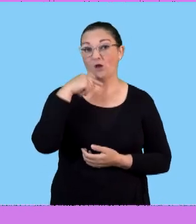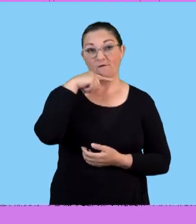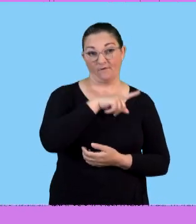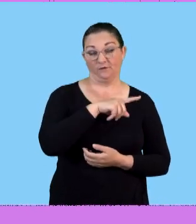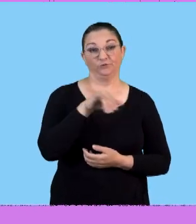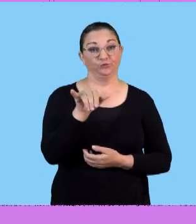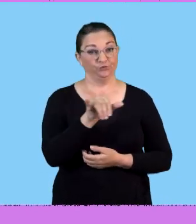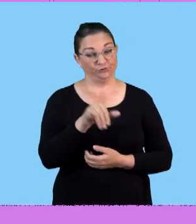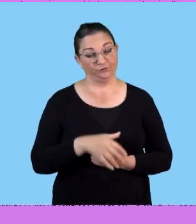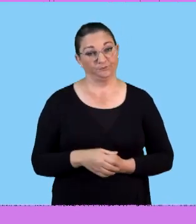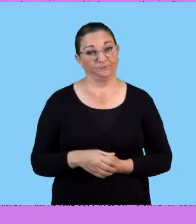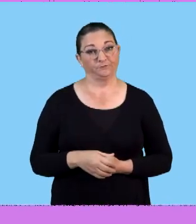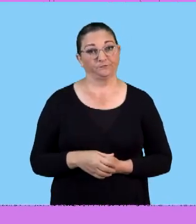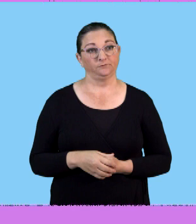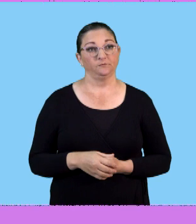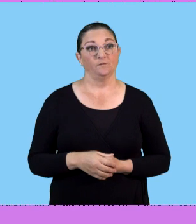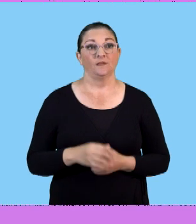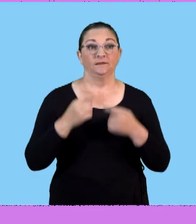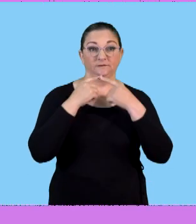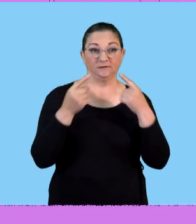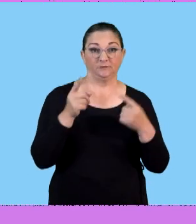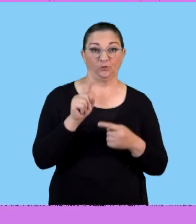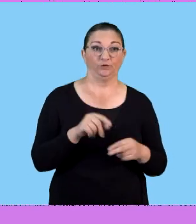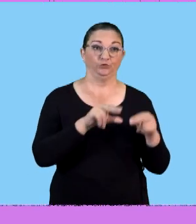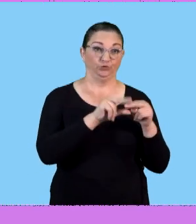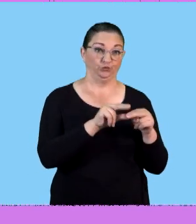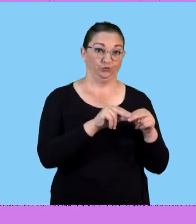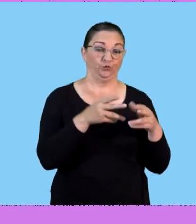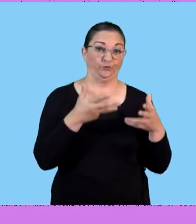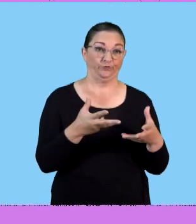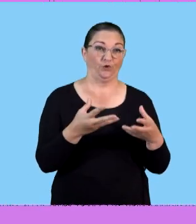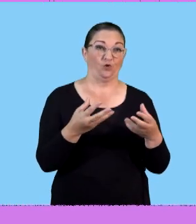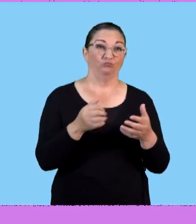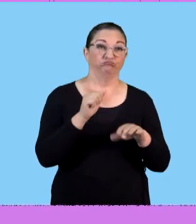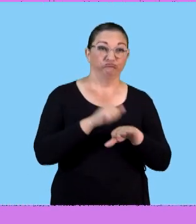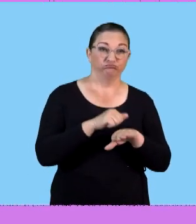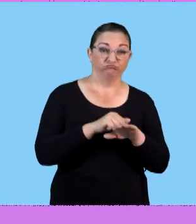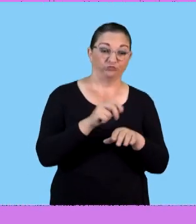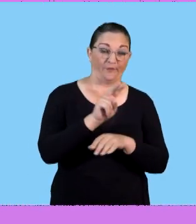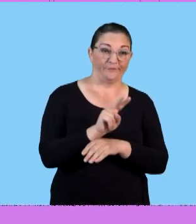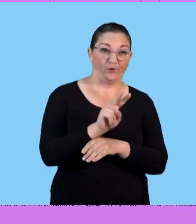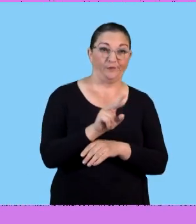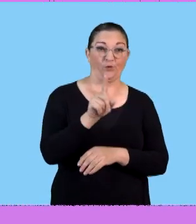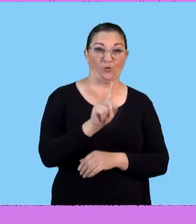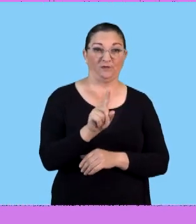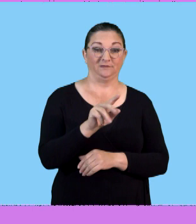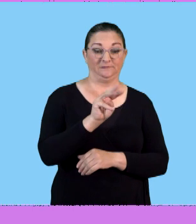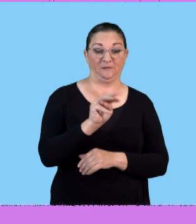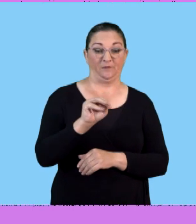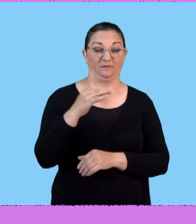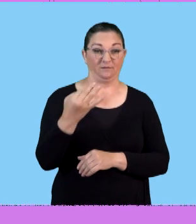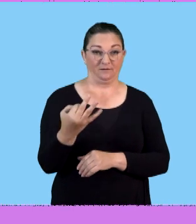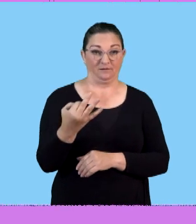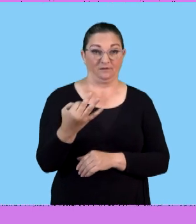here we'd like to know whether the following statement is true or false. So the statement reads as follows. Units of solid